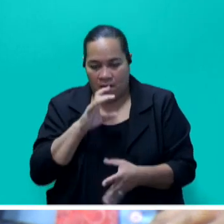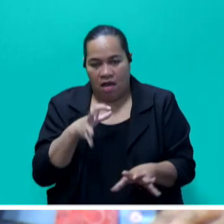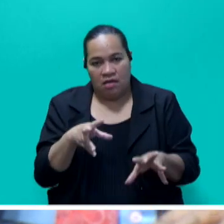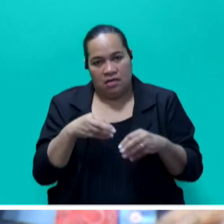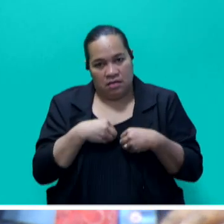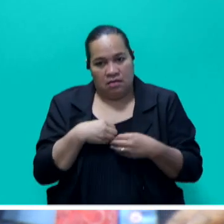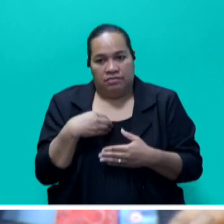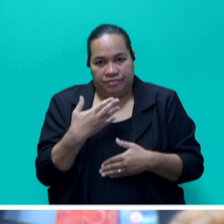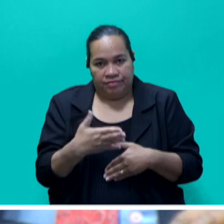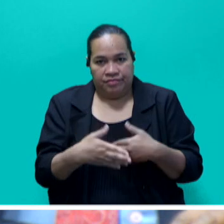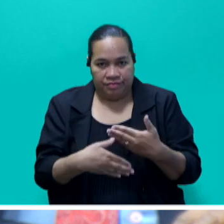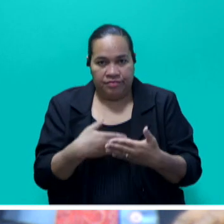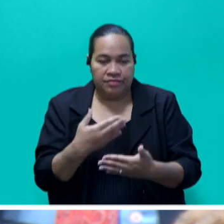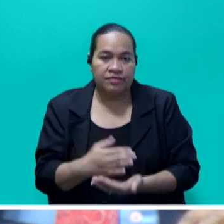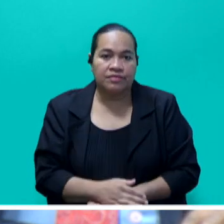regular basis.